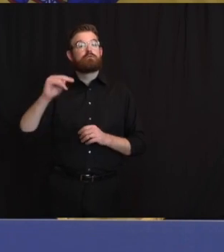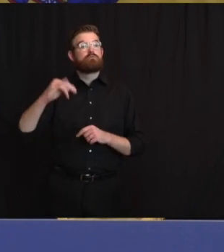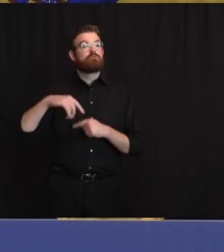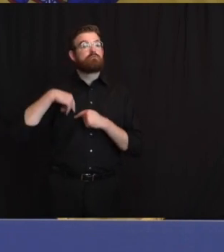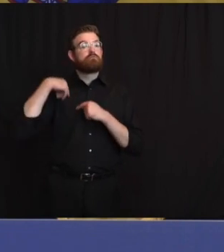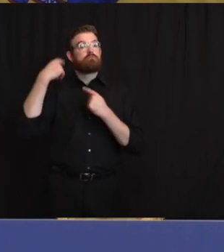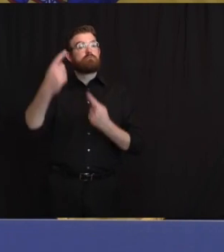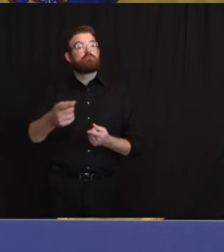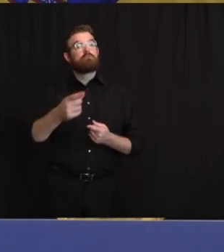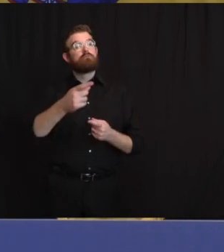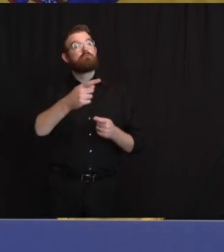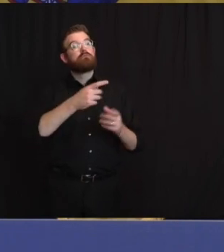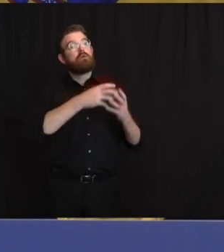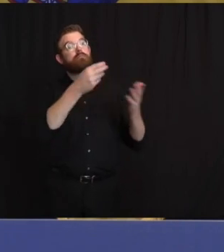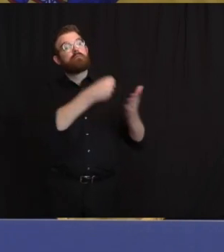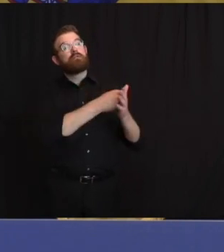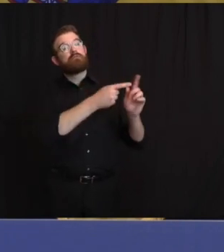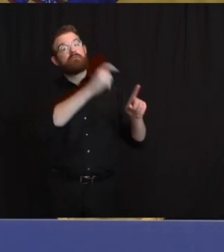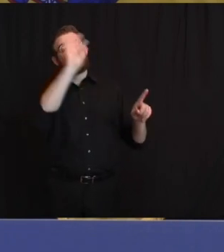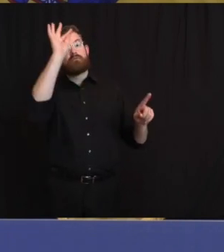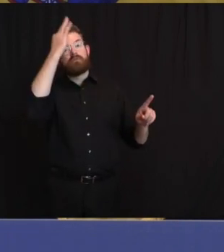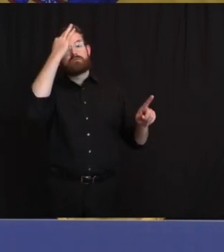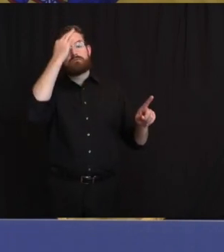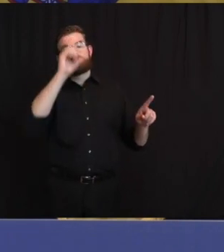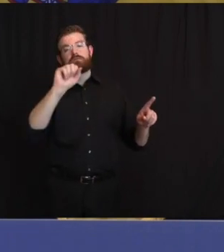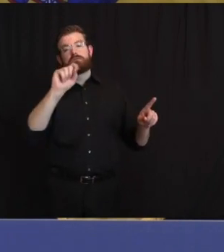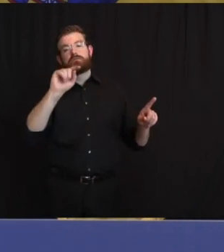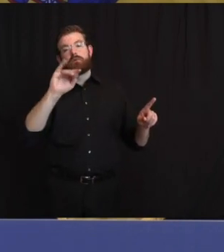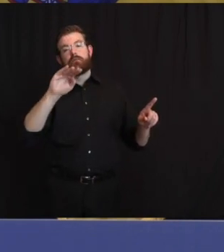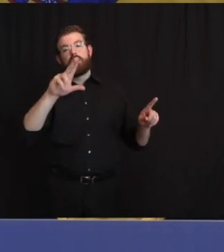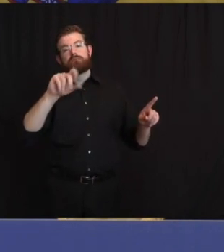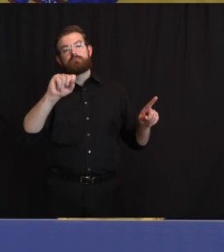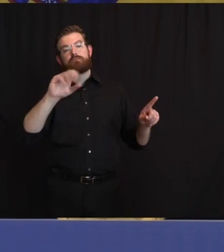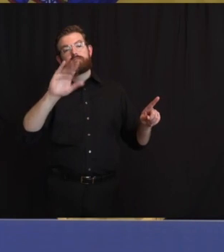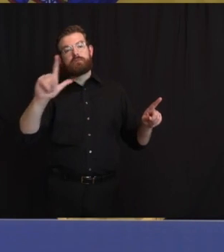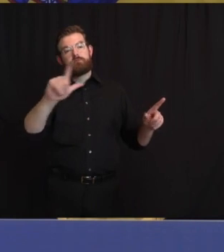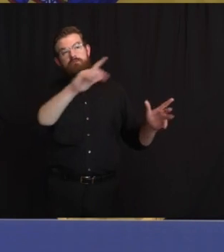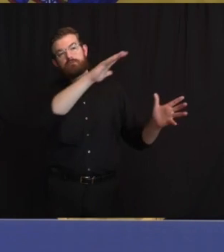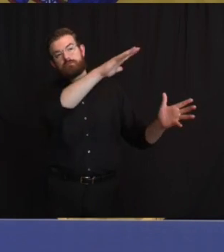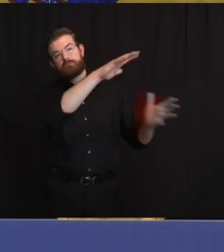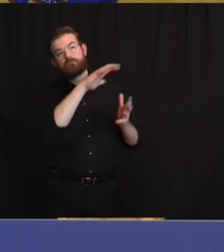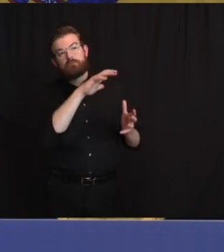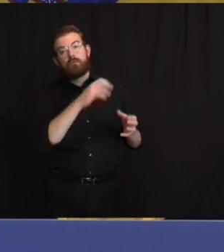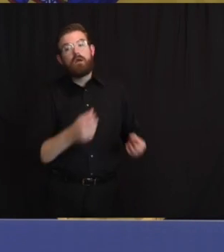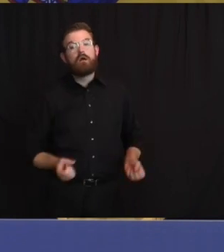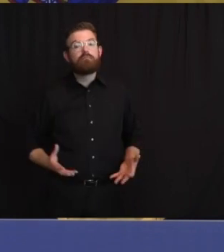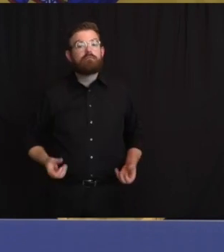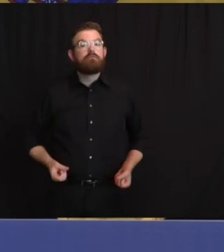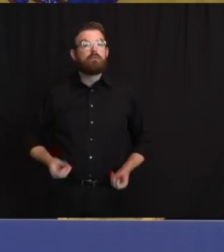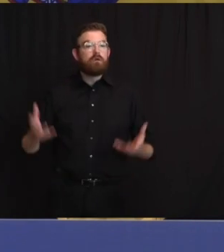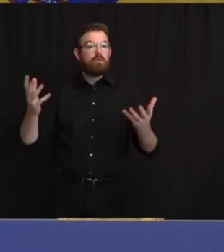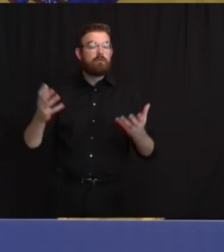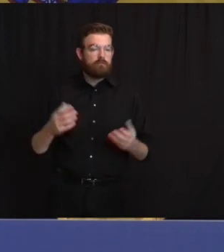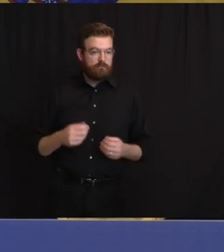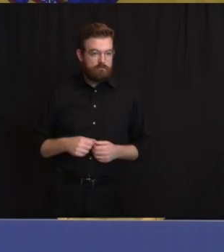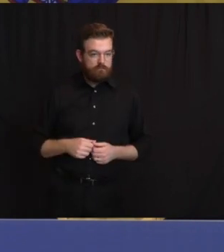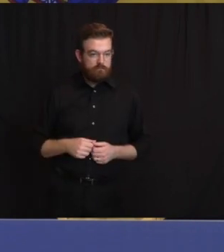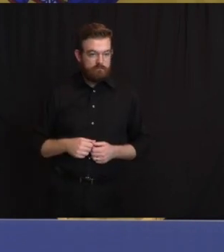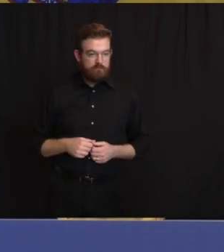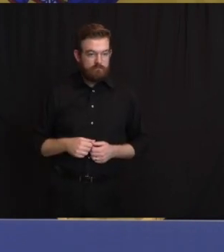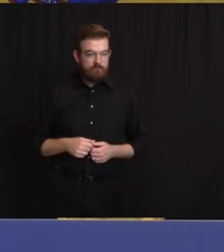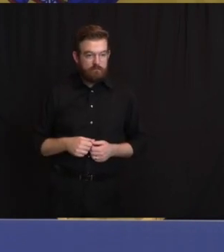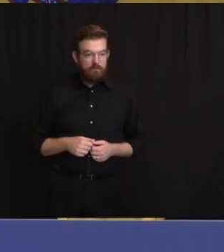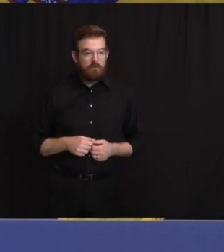spent? Care to comment on how much, why you haven't spent more of the $2.4 billion in CARES Act